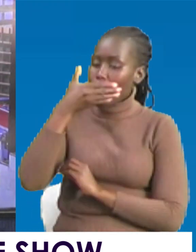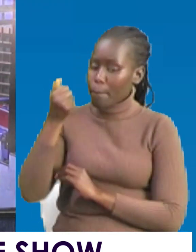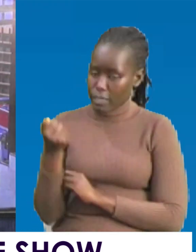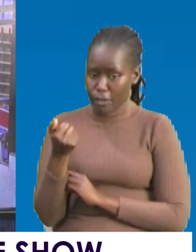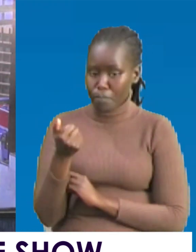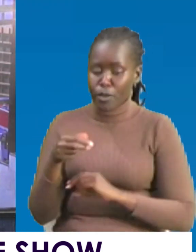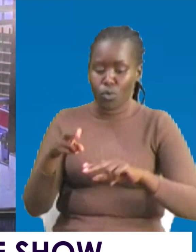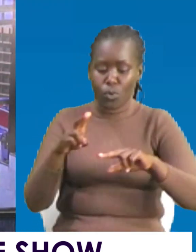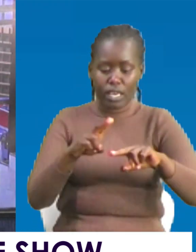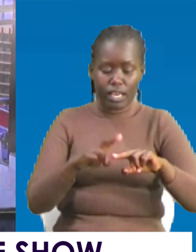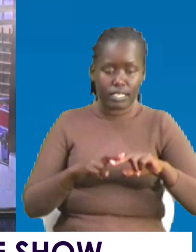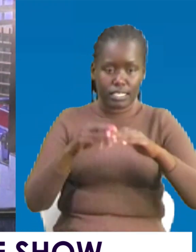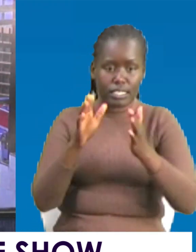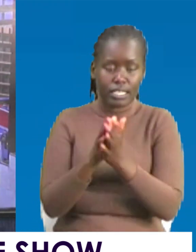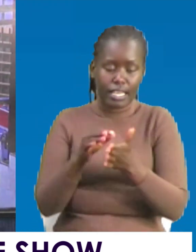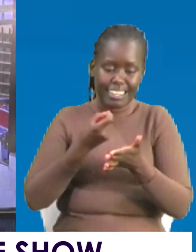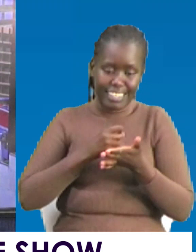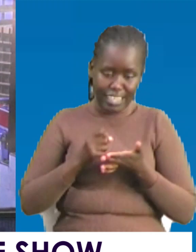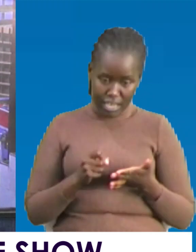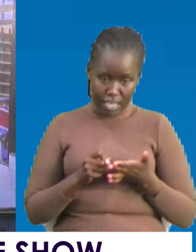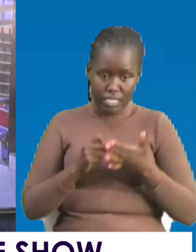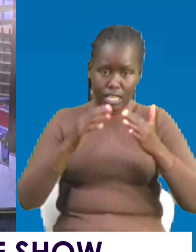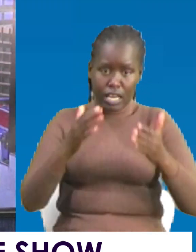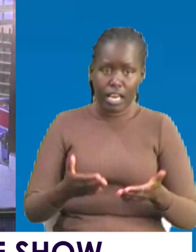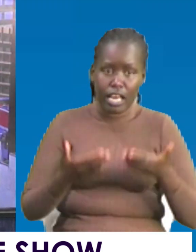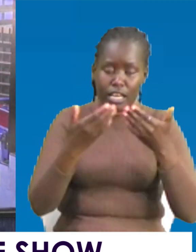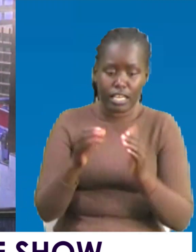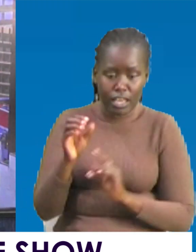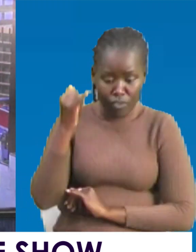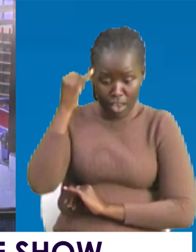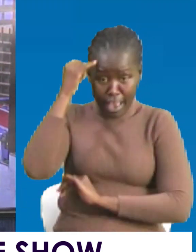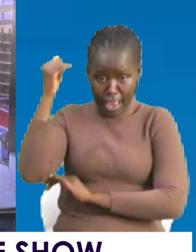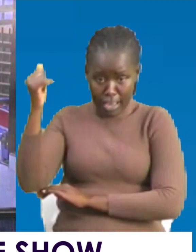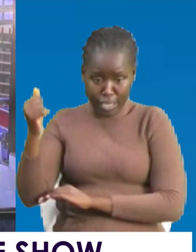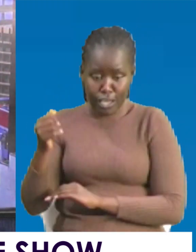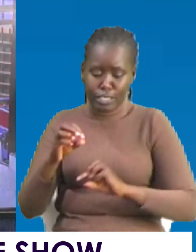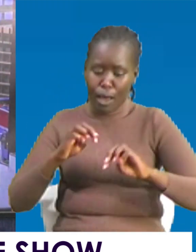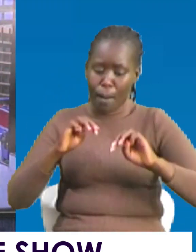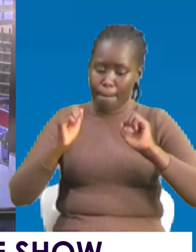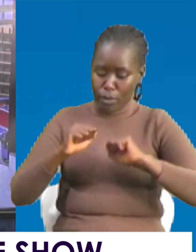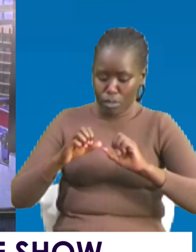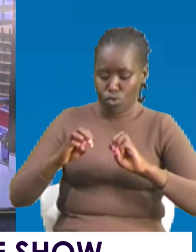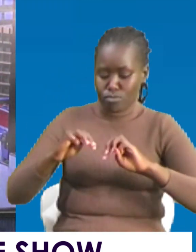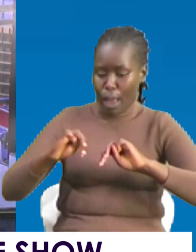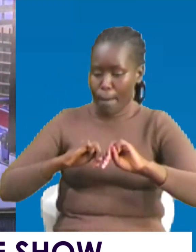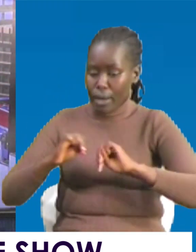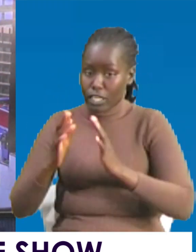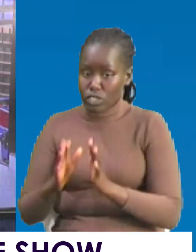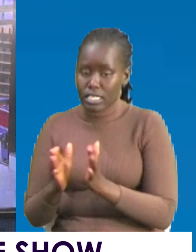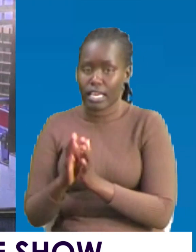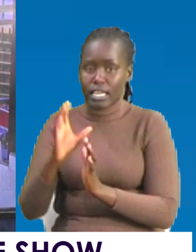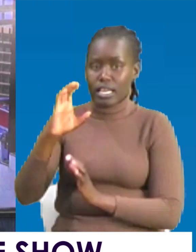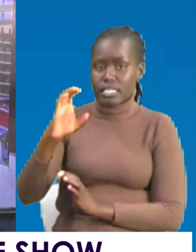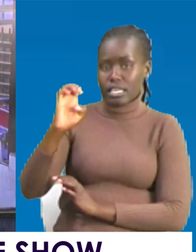You can sit down and write and come up with concepts. You can be managers and CEOs. You